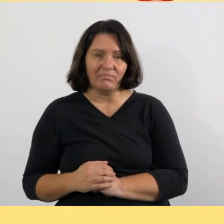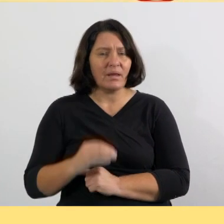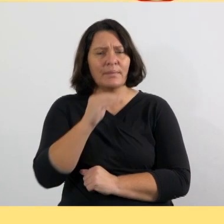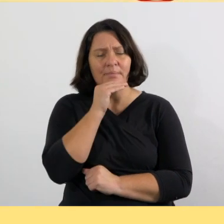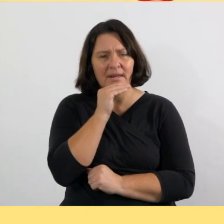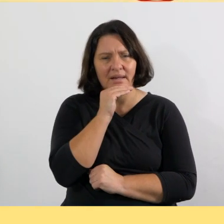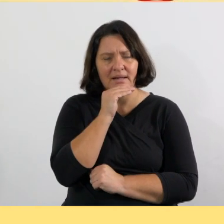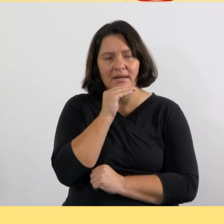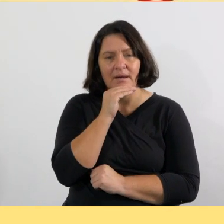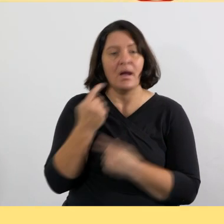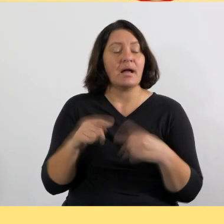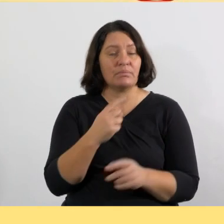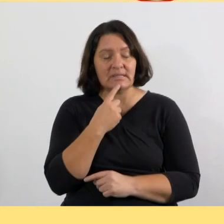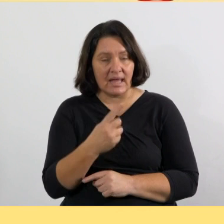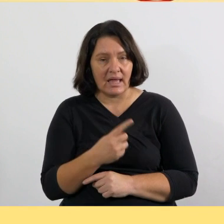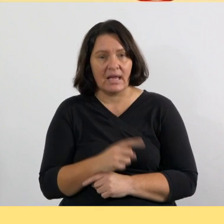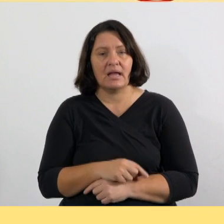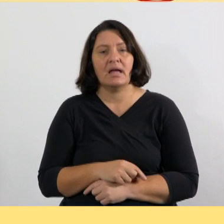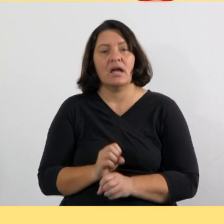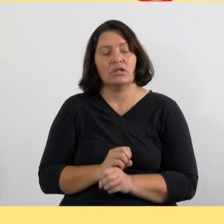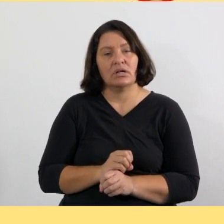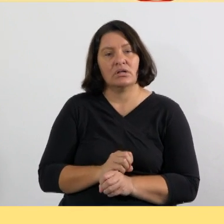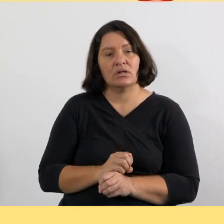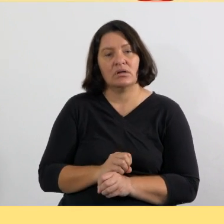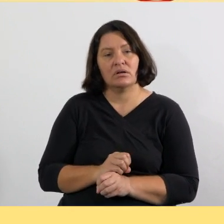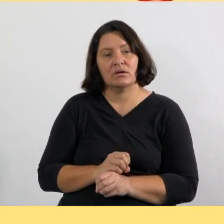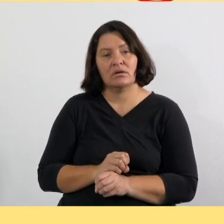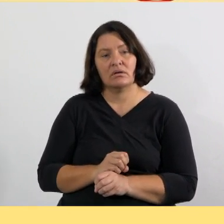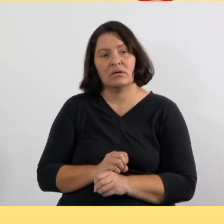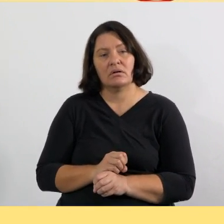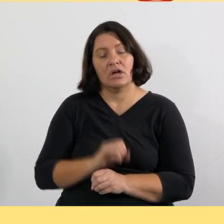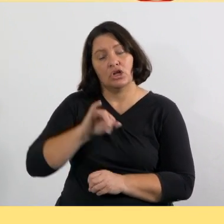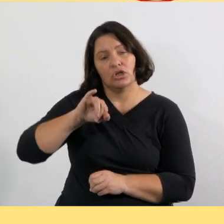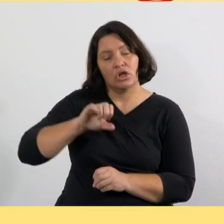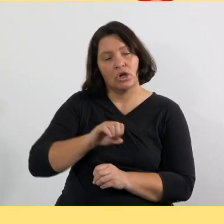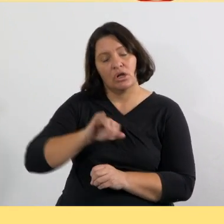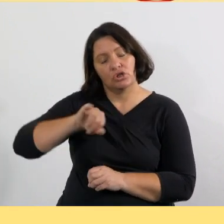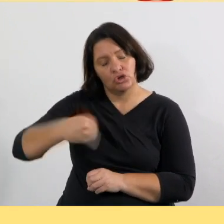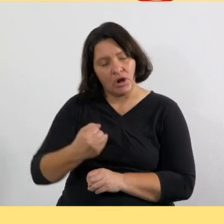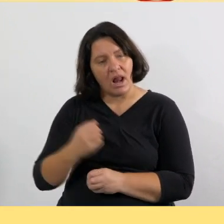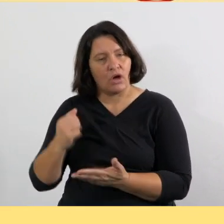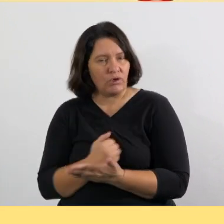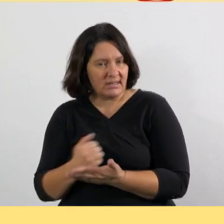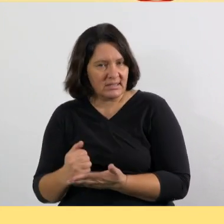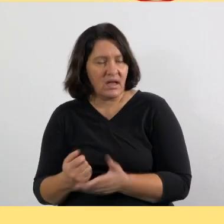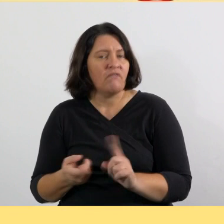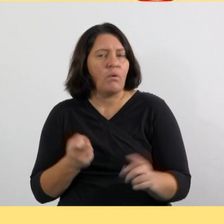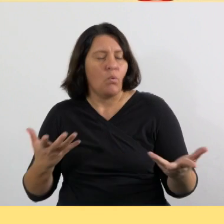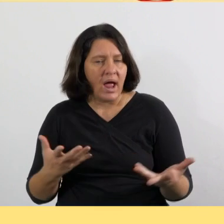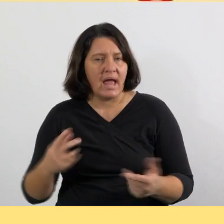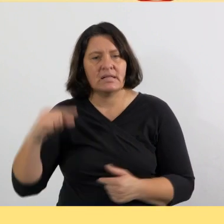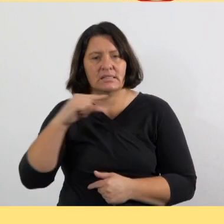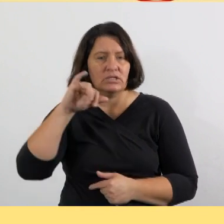It means then, I'll come and say general credits. From which journal am I posting from? From the